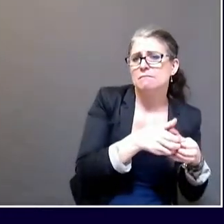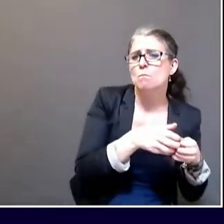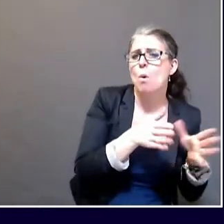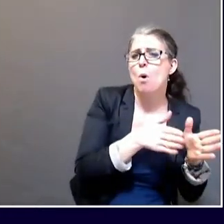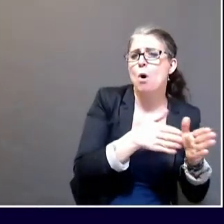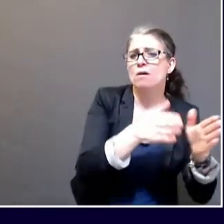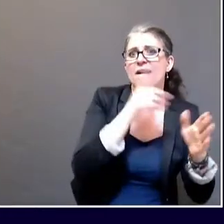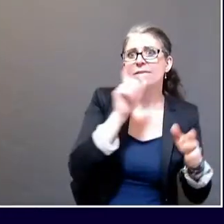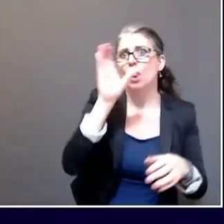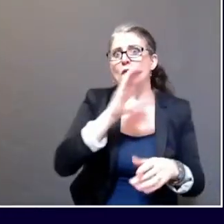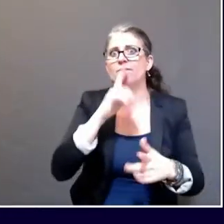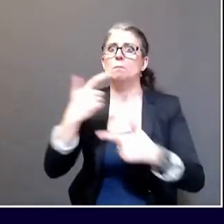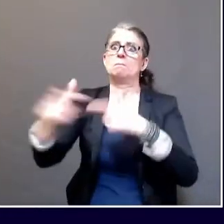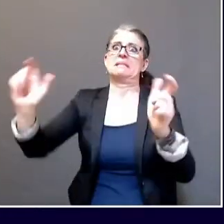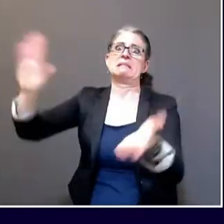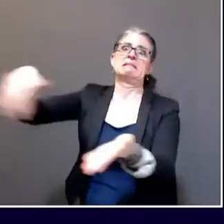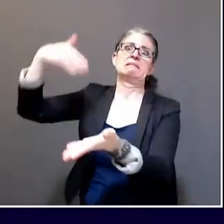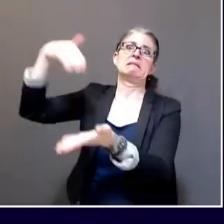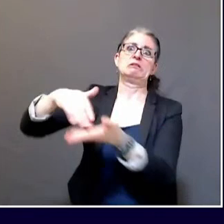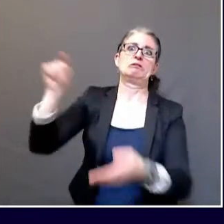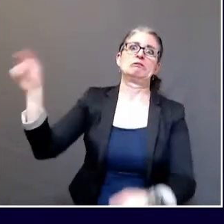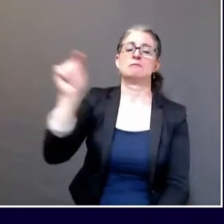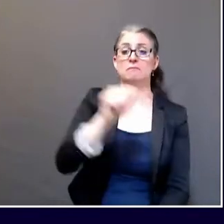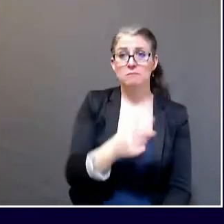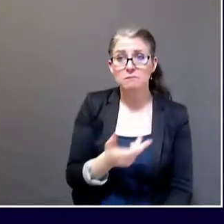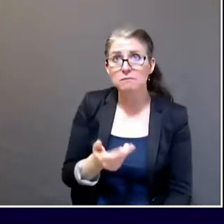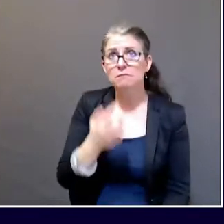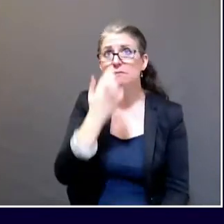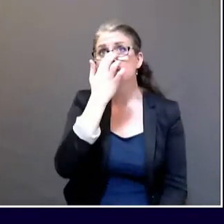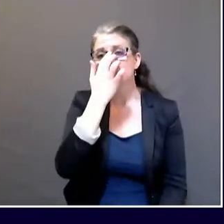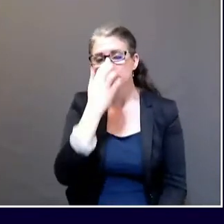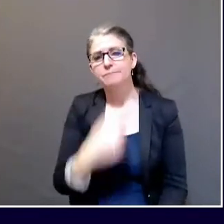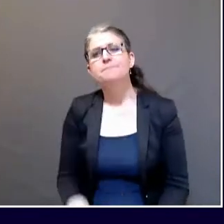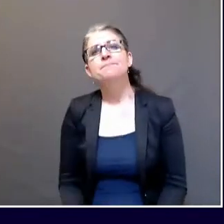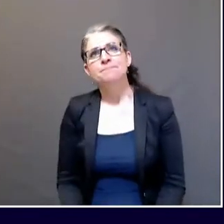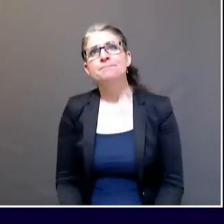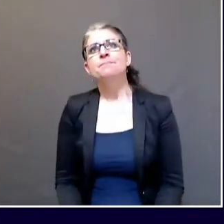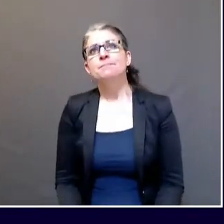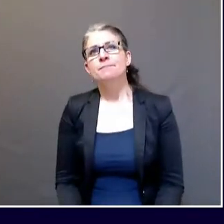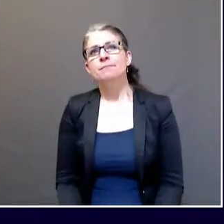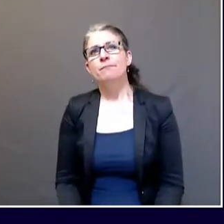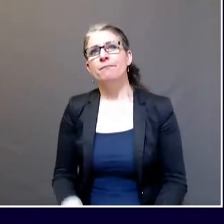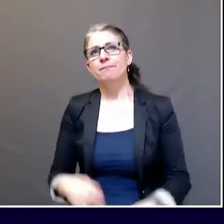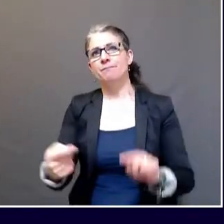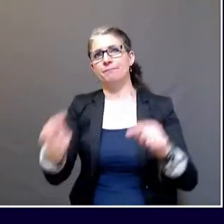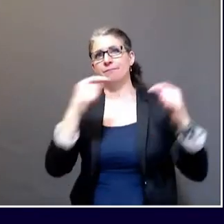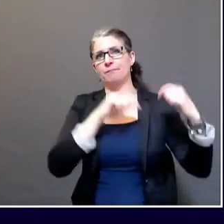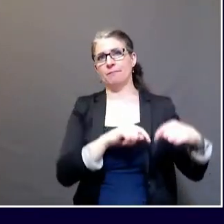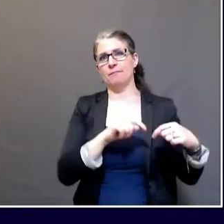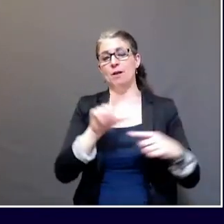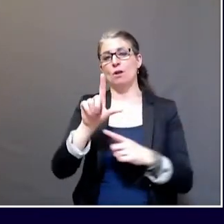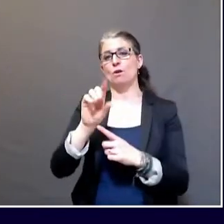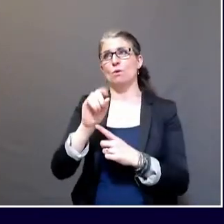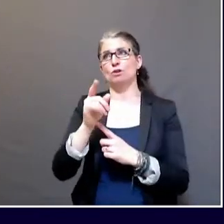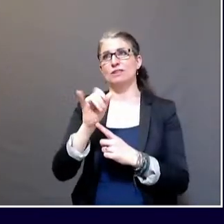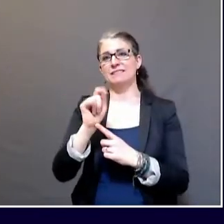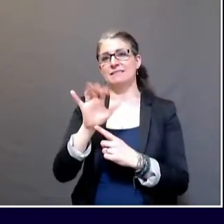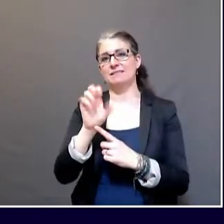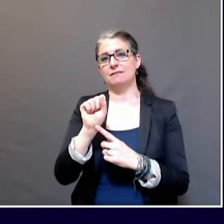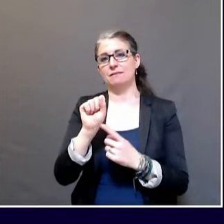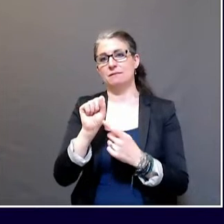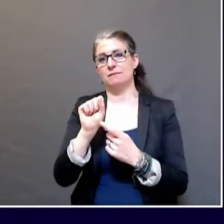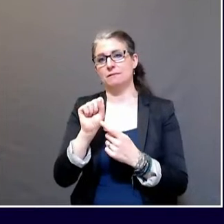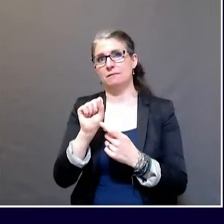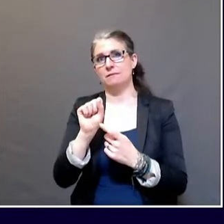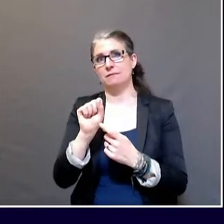logistical undertaking this represents for everyone, systems, clinics, the state. We have to